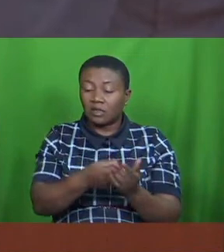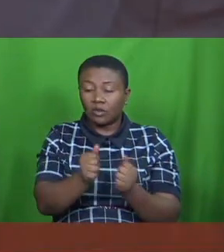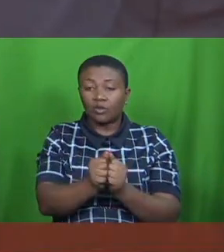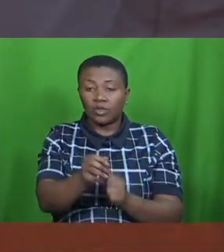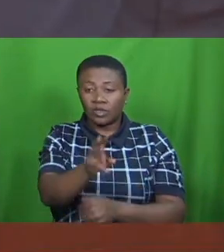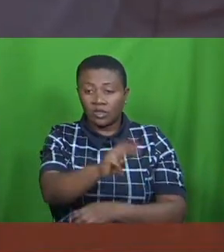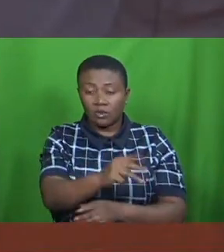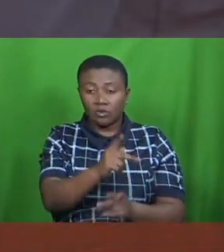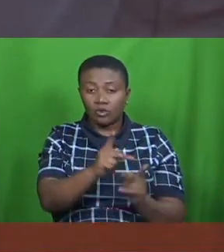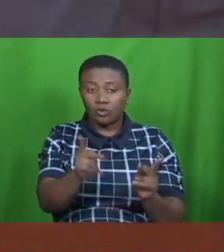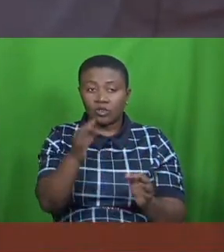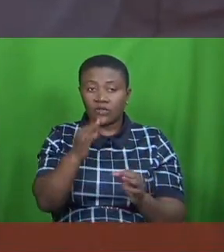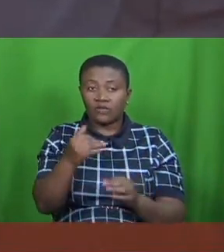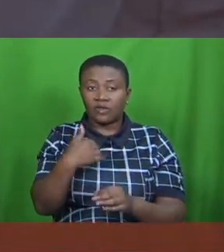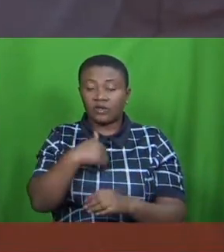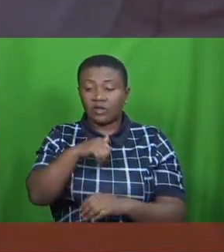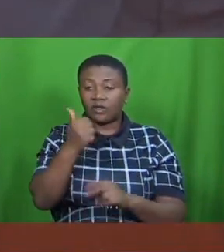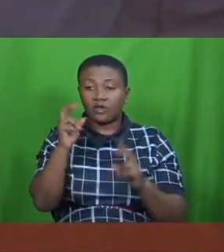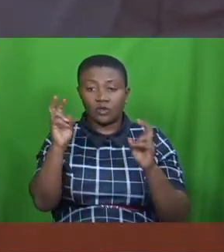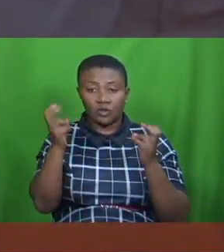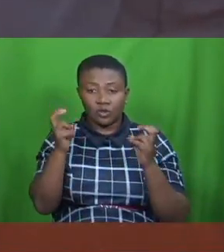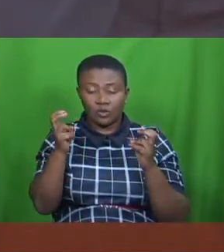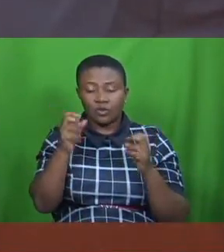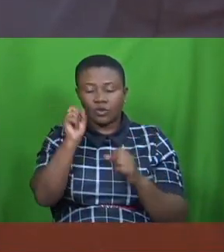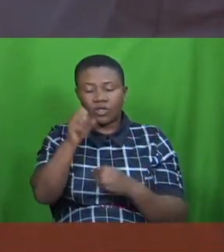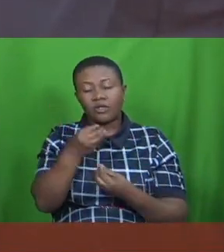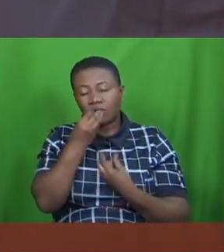issue, he will draw my attention to it.